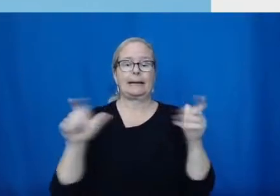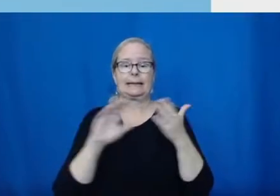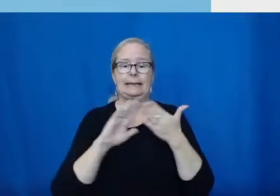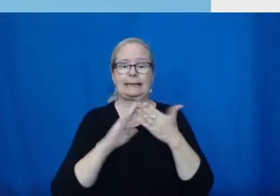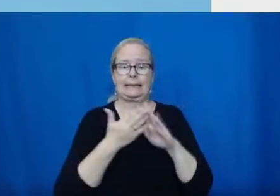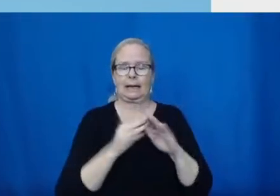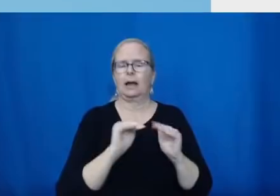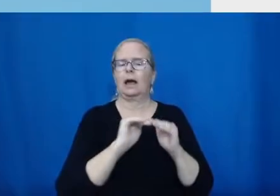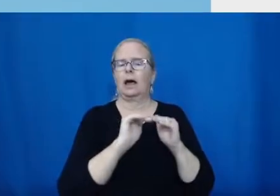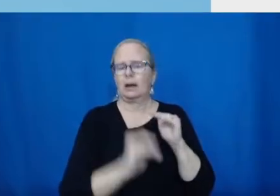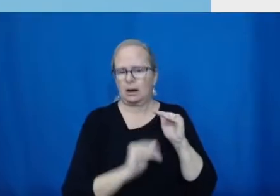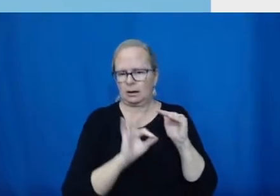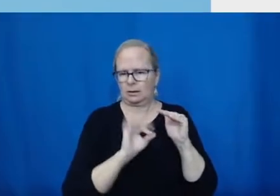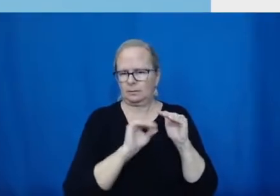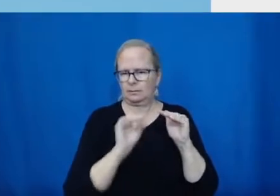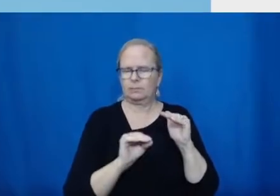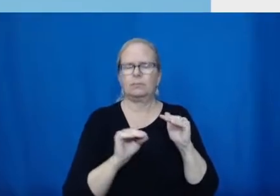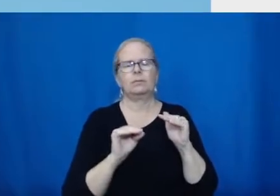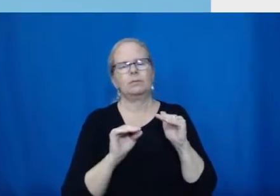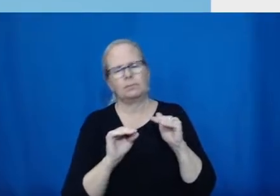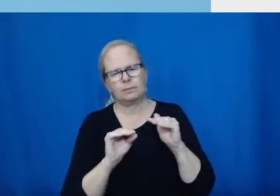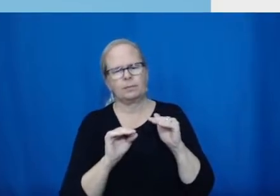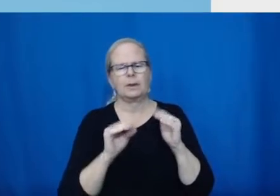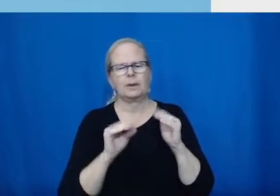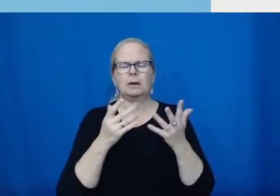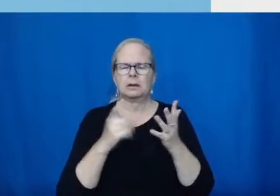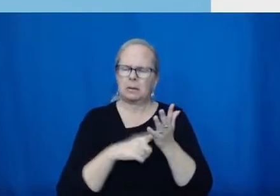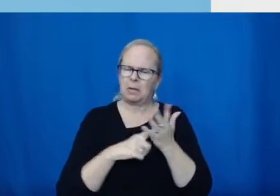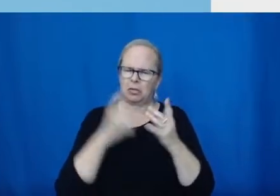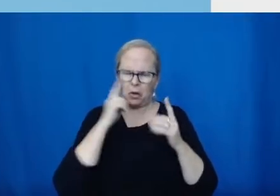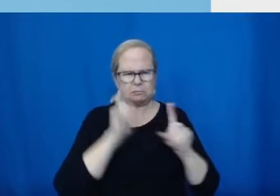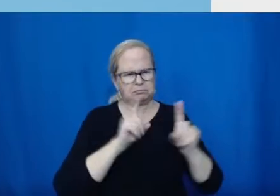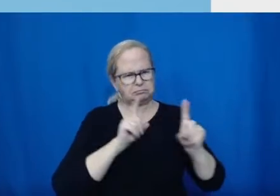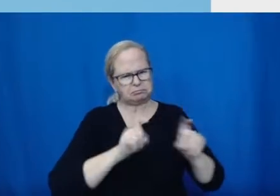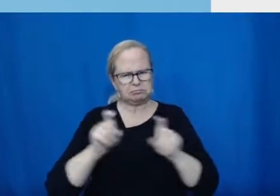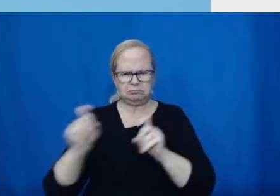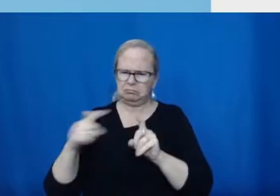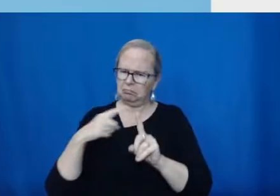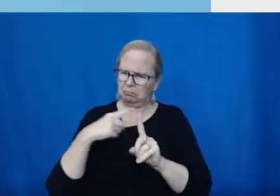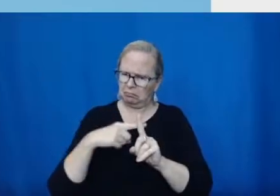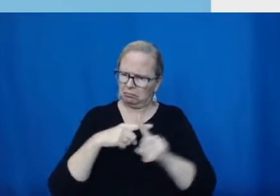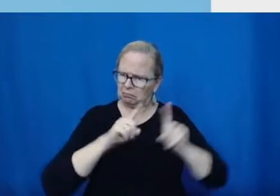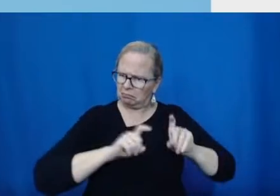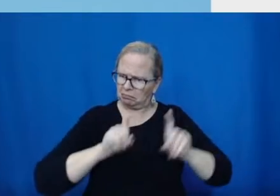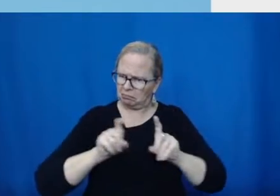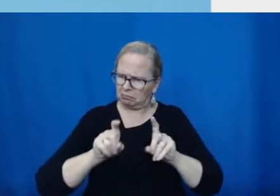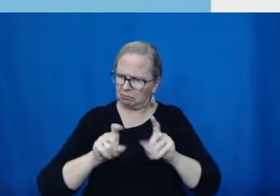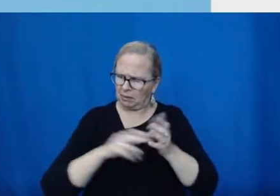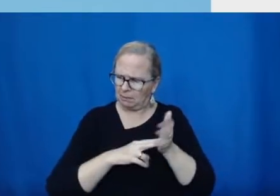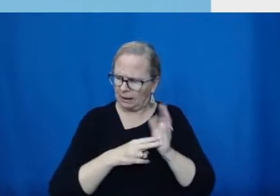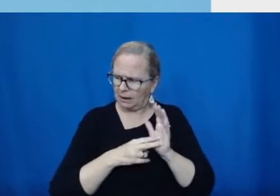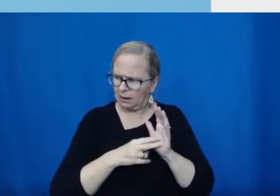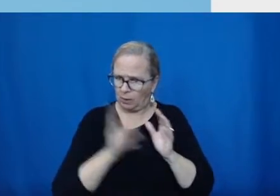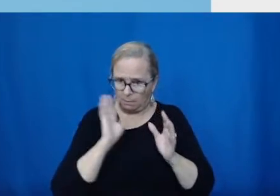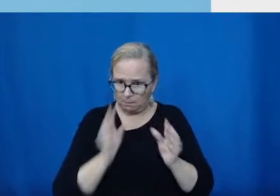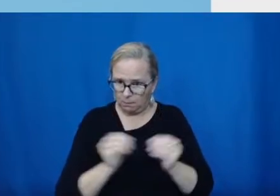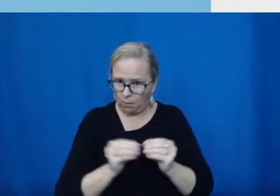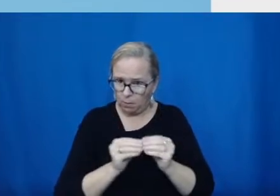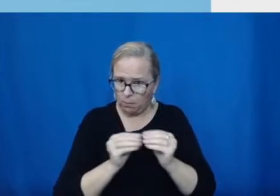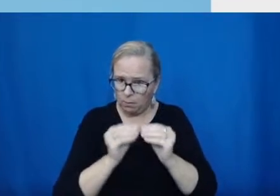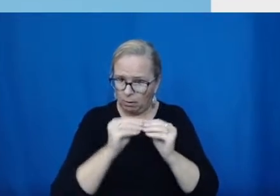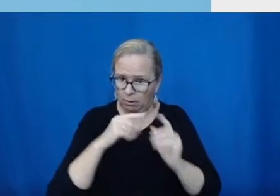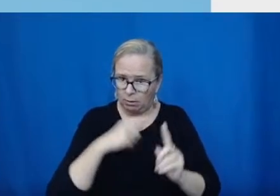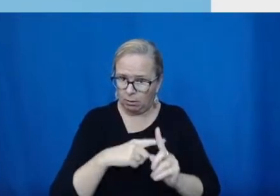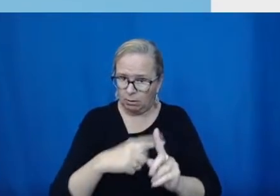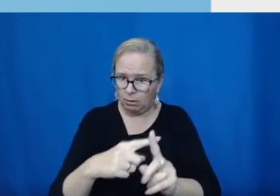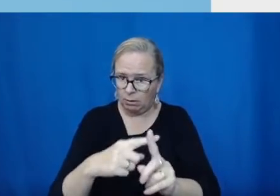upstream cases coming, whether, let's say it's a weekend where maybe rural sites aren't being tested enough, or whether just test volume is down. So I think